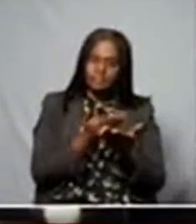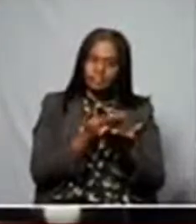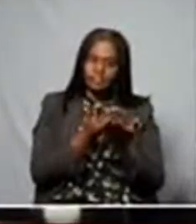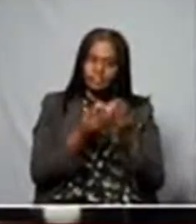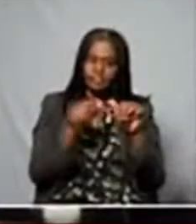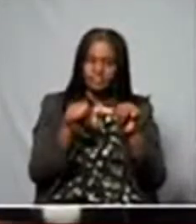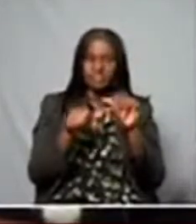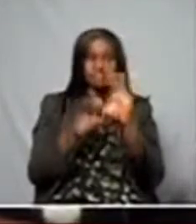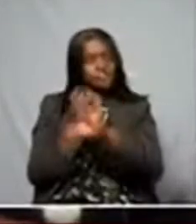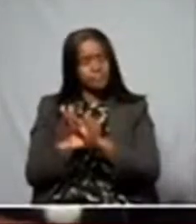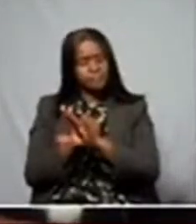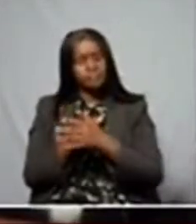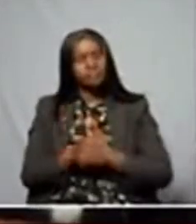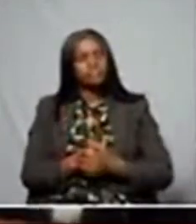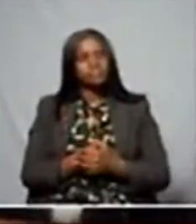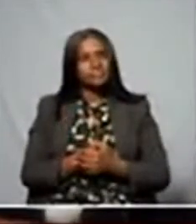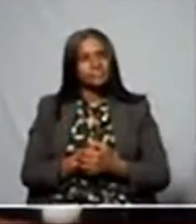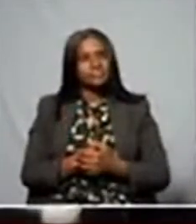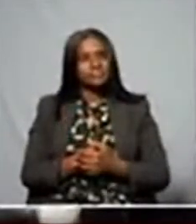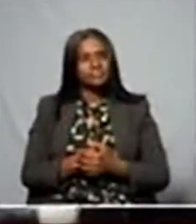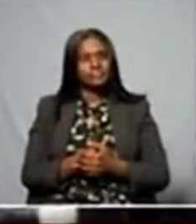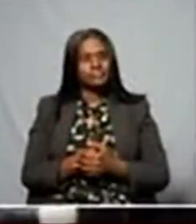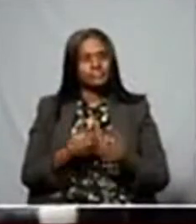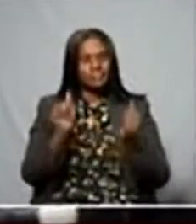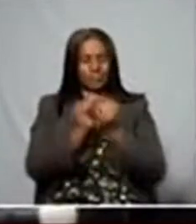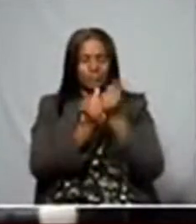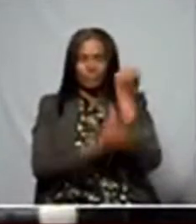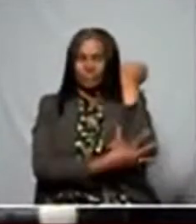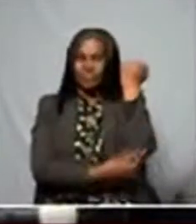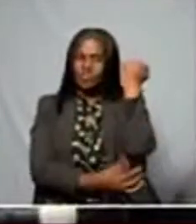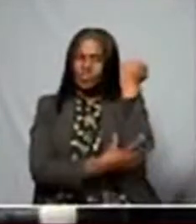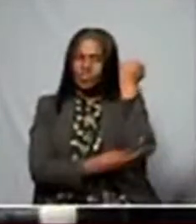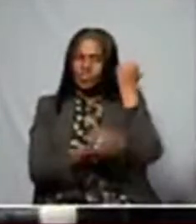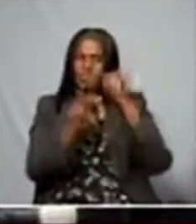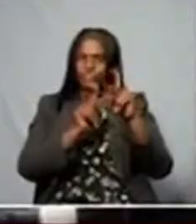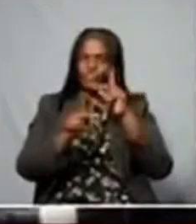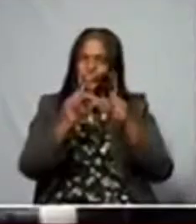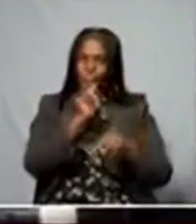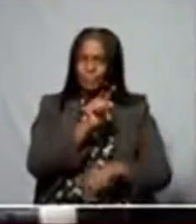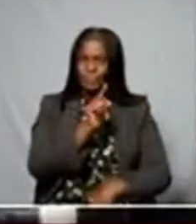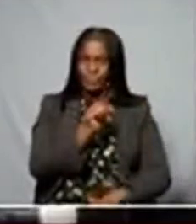still going on versus the poor